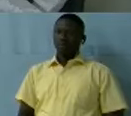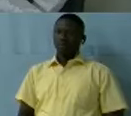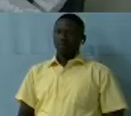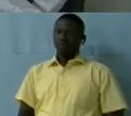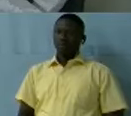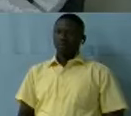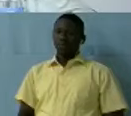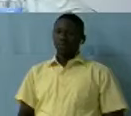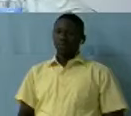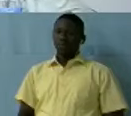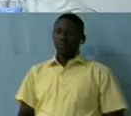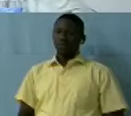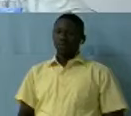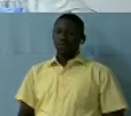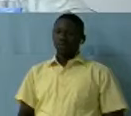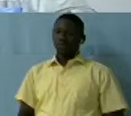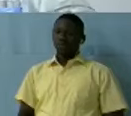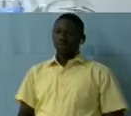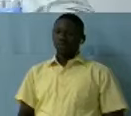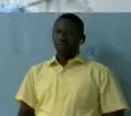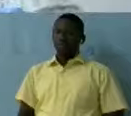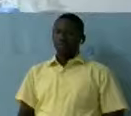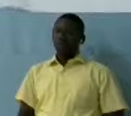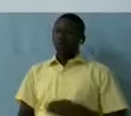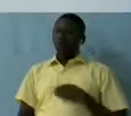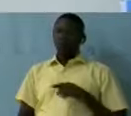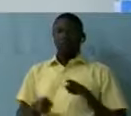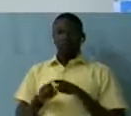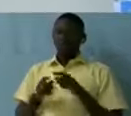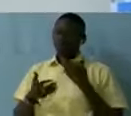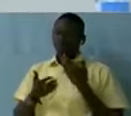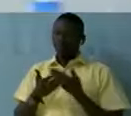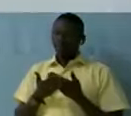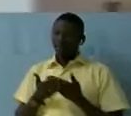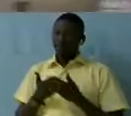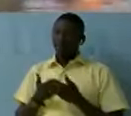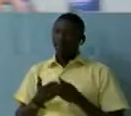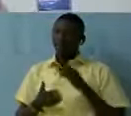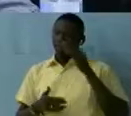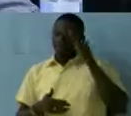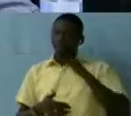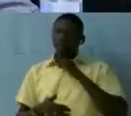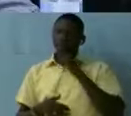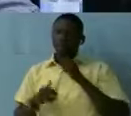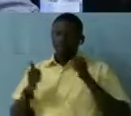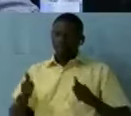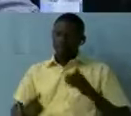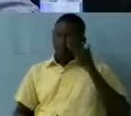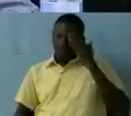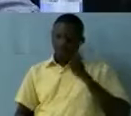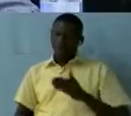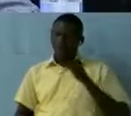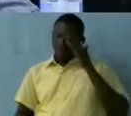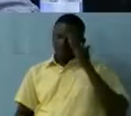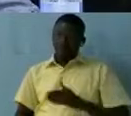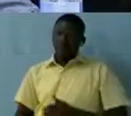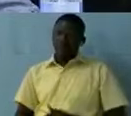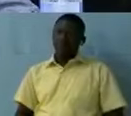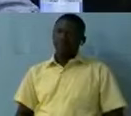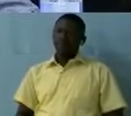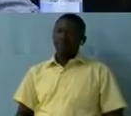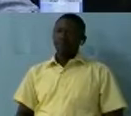that, Mr. Chairman, thank you very much. Lead counsel ayala kuma kanu jindijele ay chairman numbara. Thank you,